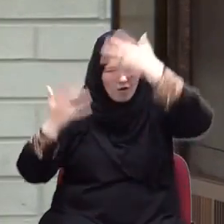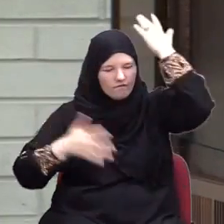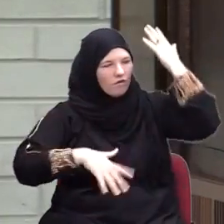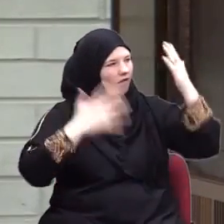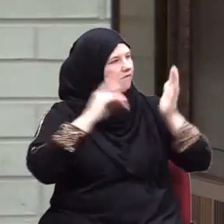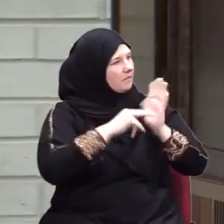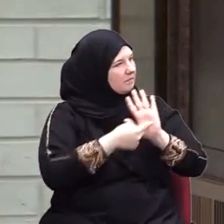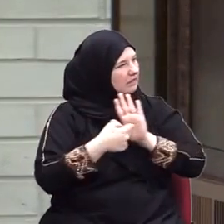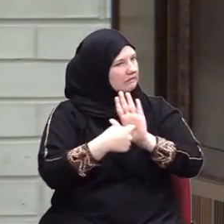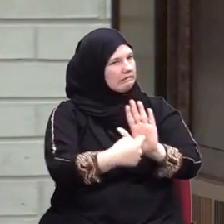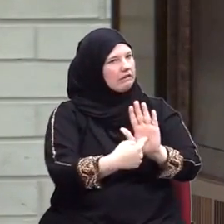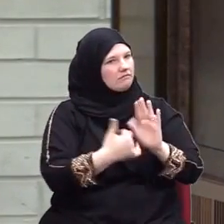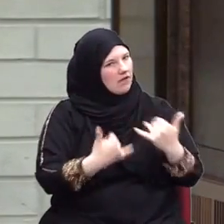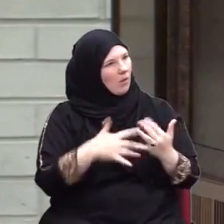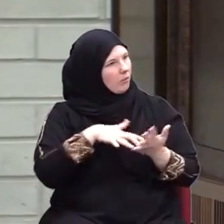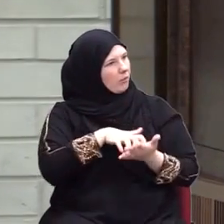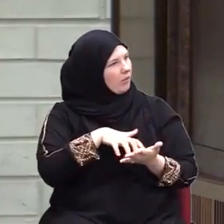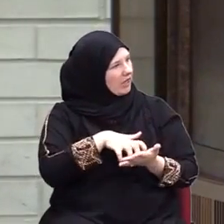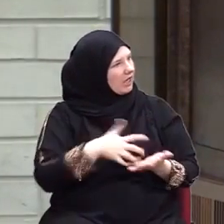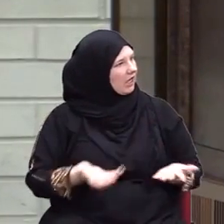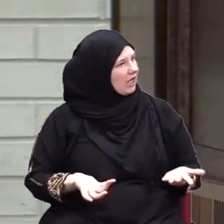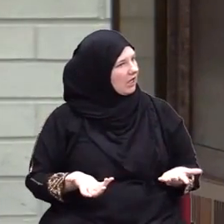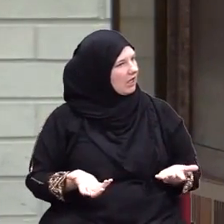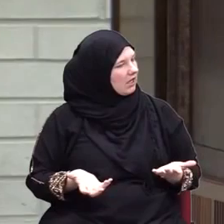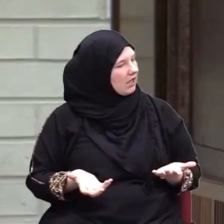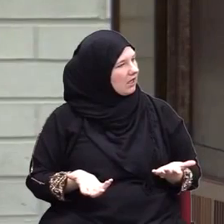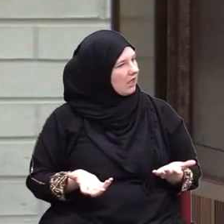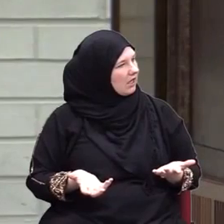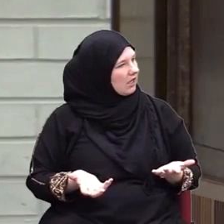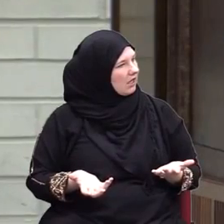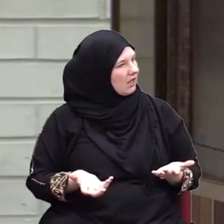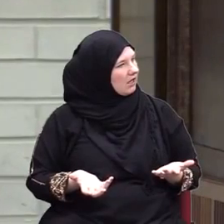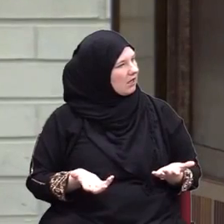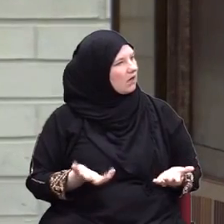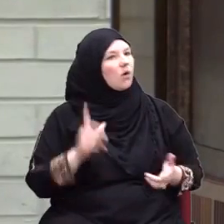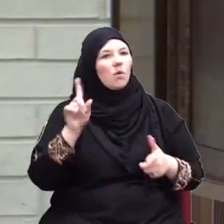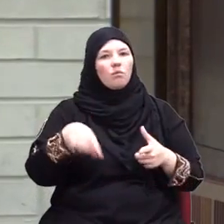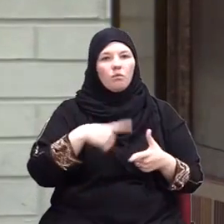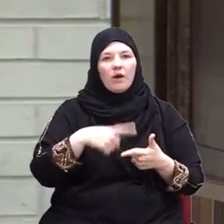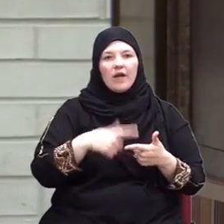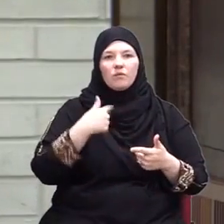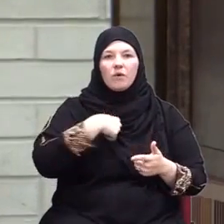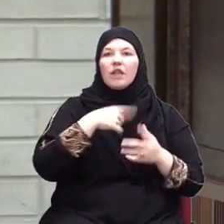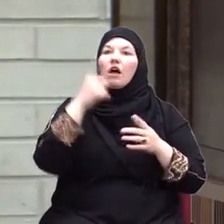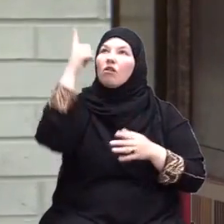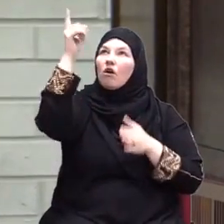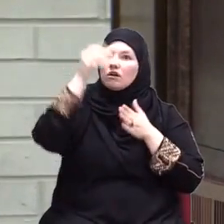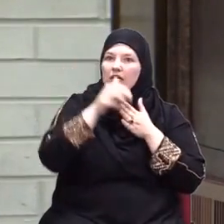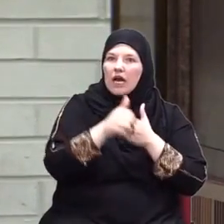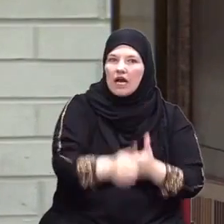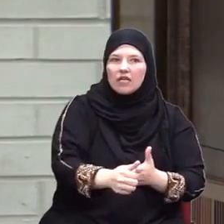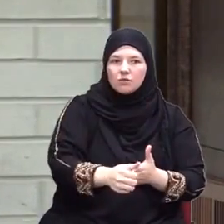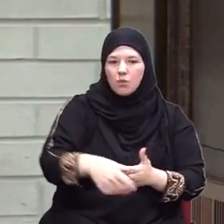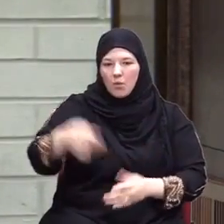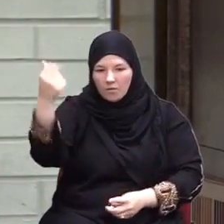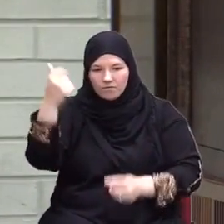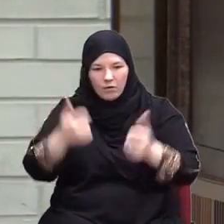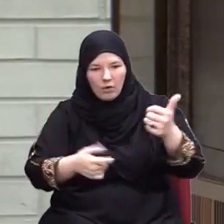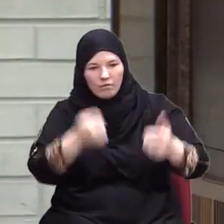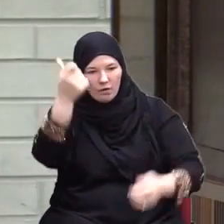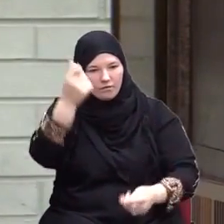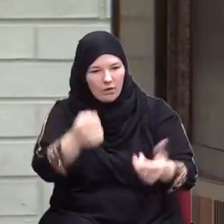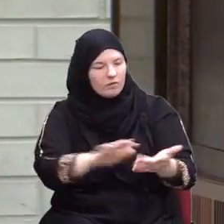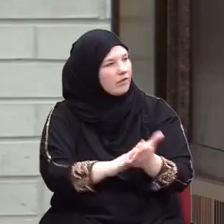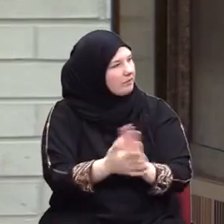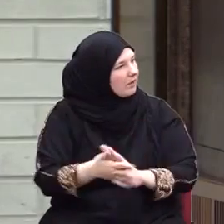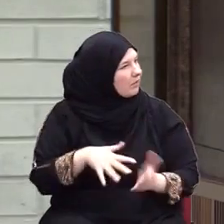So when we do away with the guidance of Allah, we do exactly that. What is the purpose?